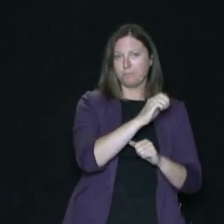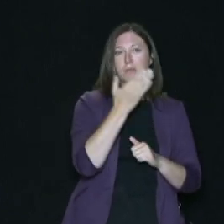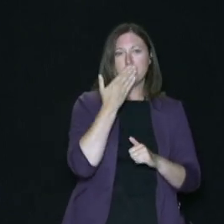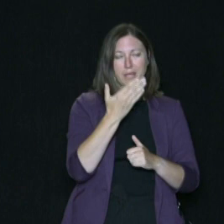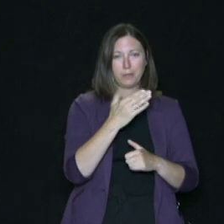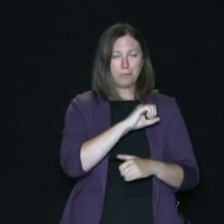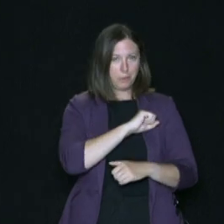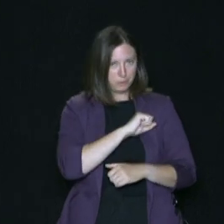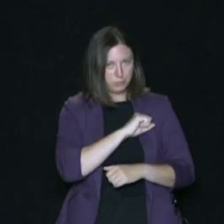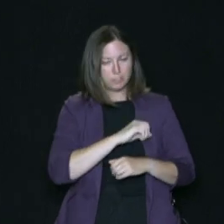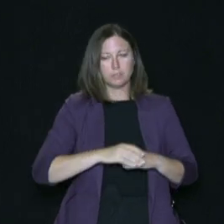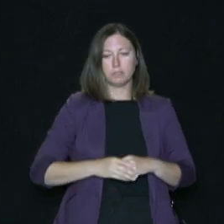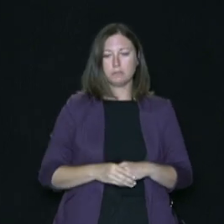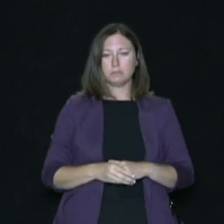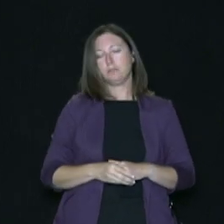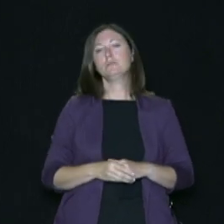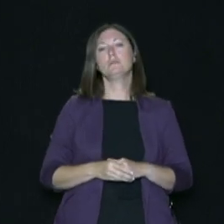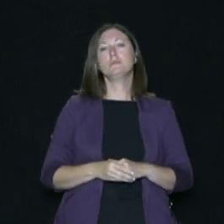Miigwech.